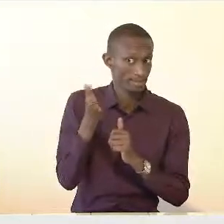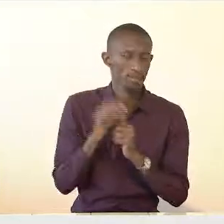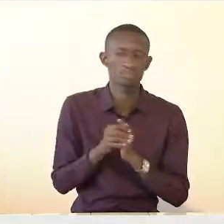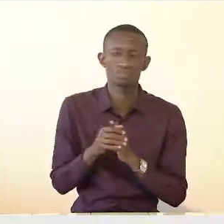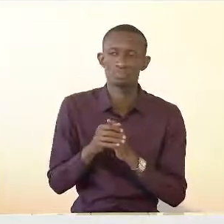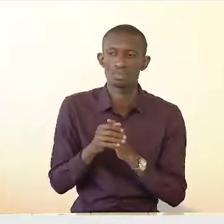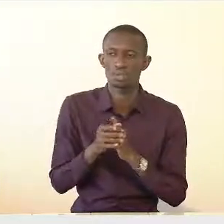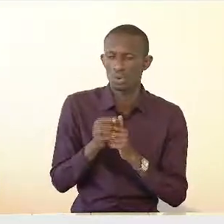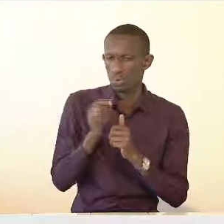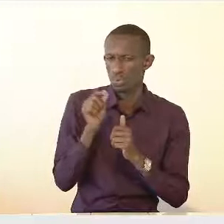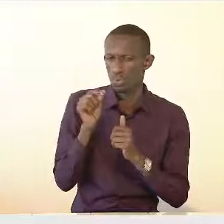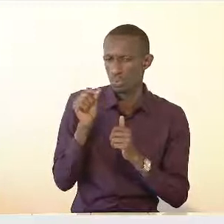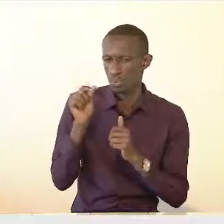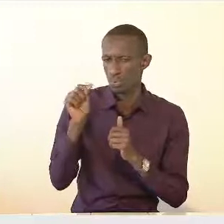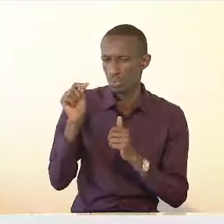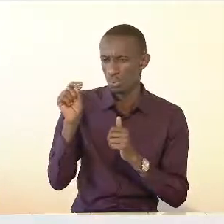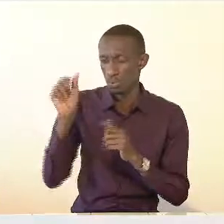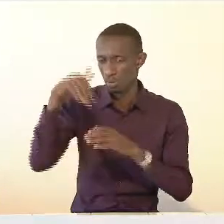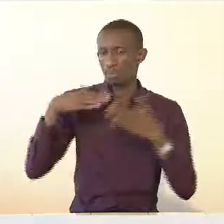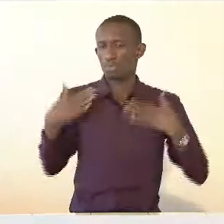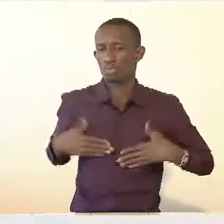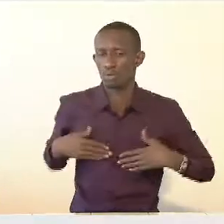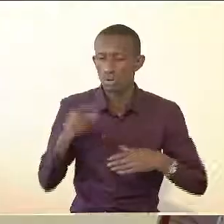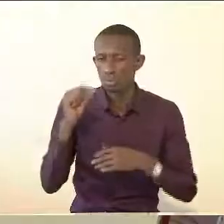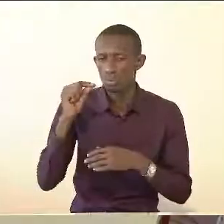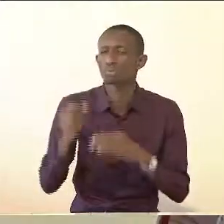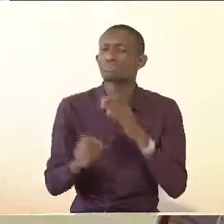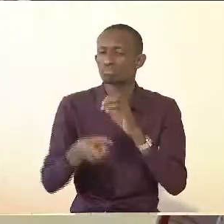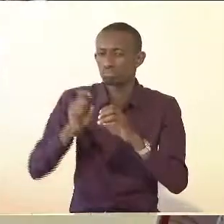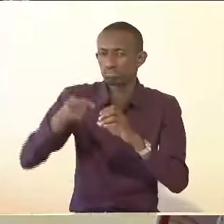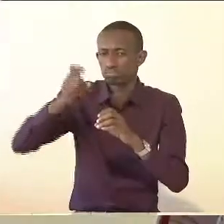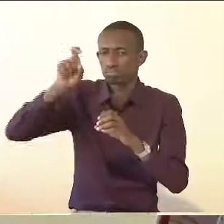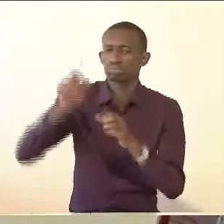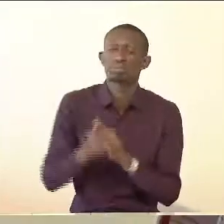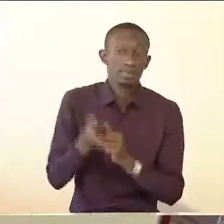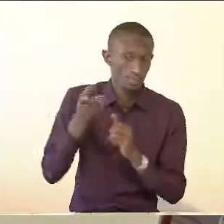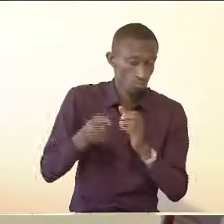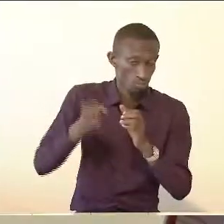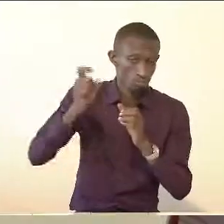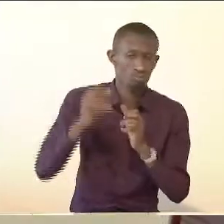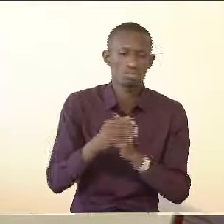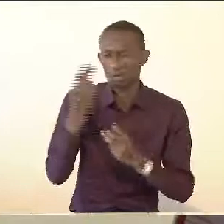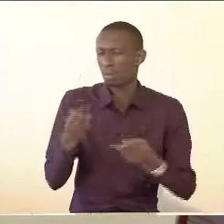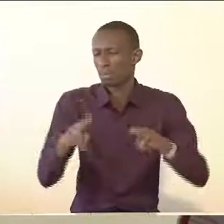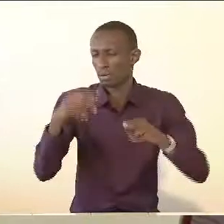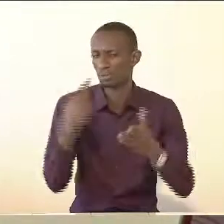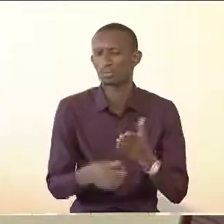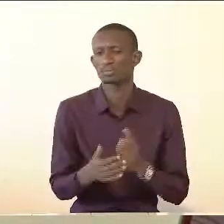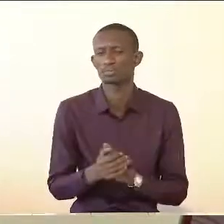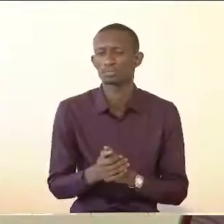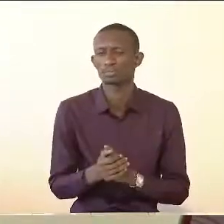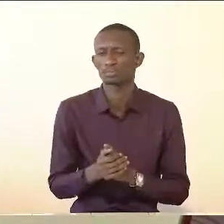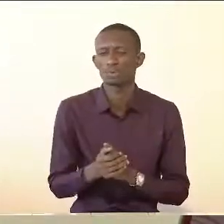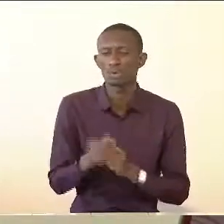the temperature was very low. So adrenaline hormone is produced, and once it is produced, what happens? From the adrenaline